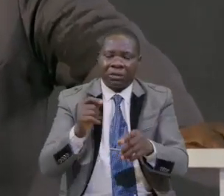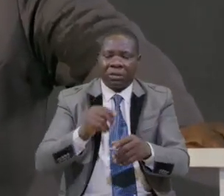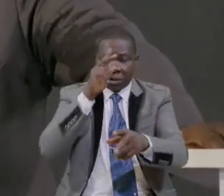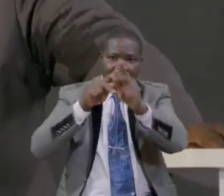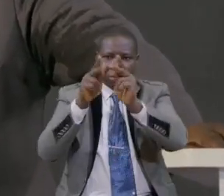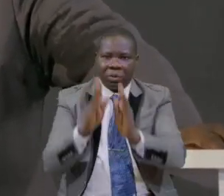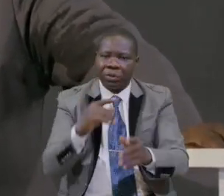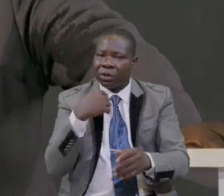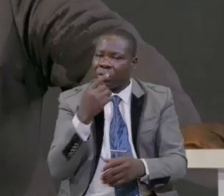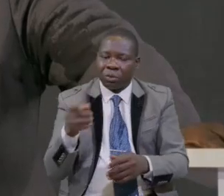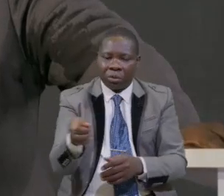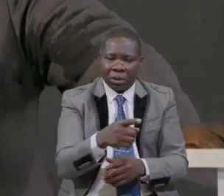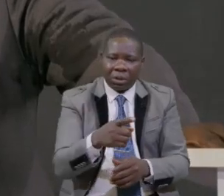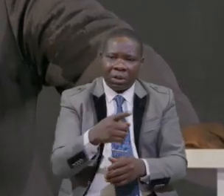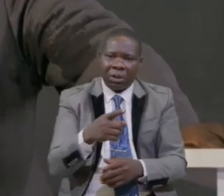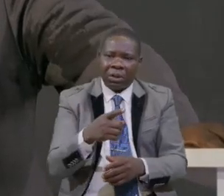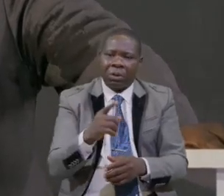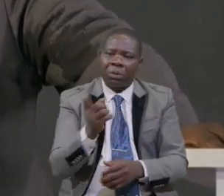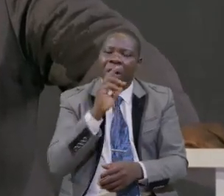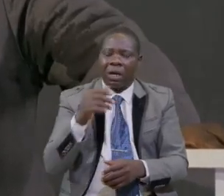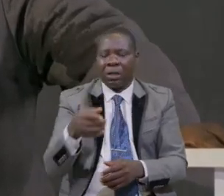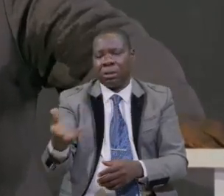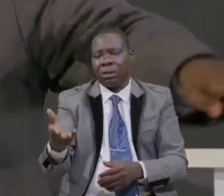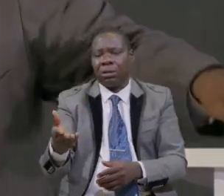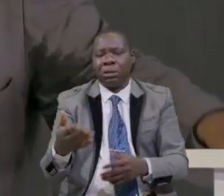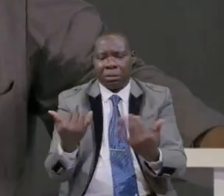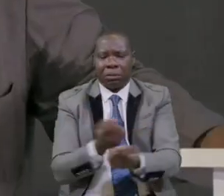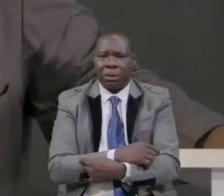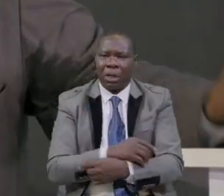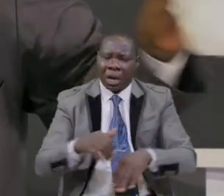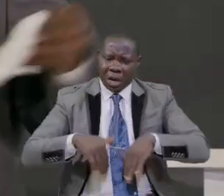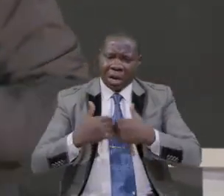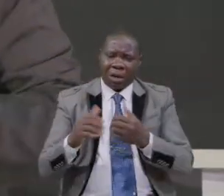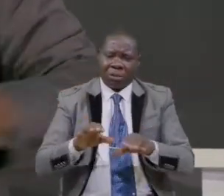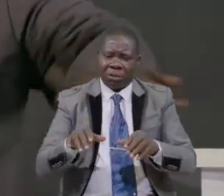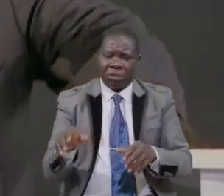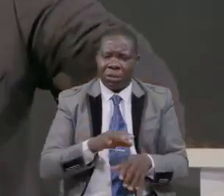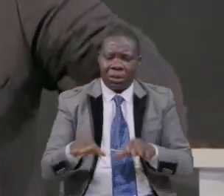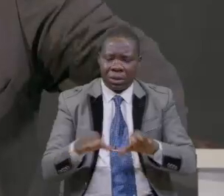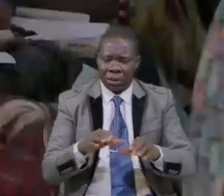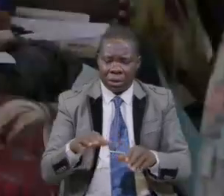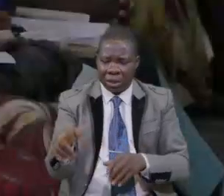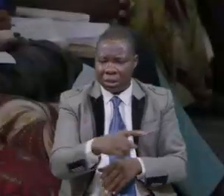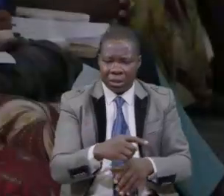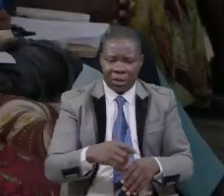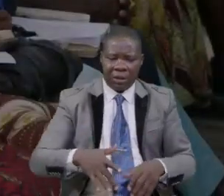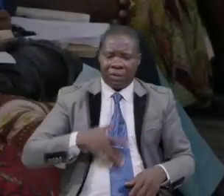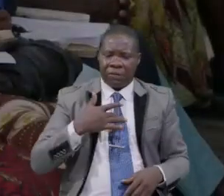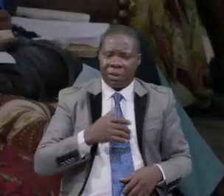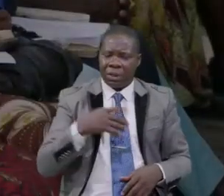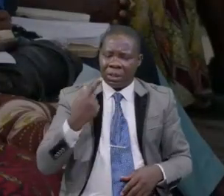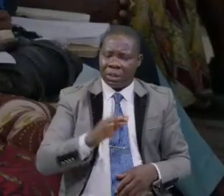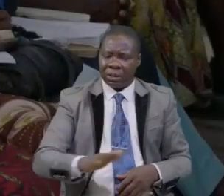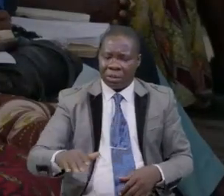today? How are they feeling? How are their children doing? How are they sending their children